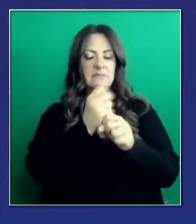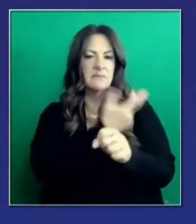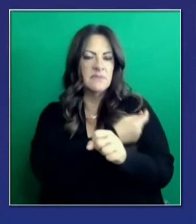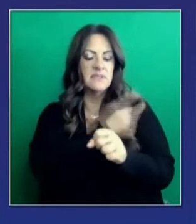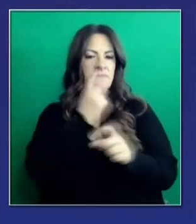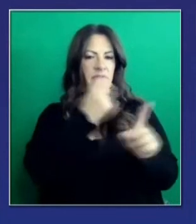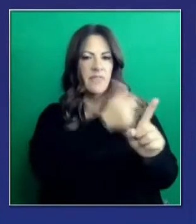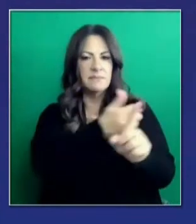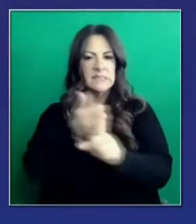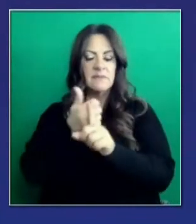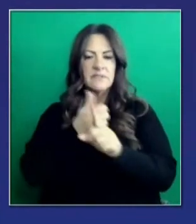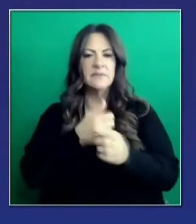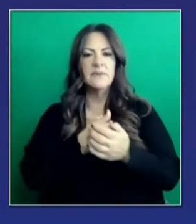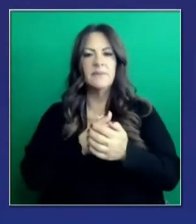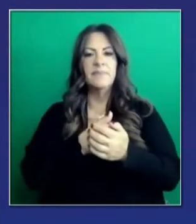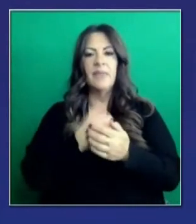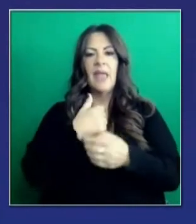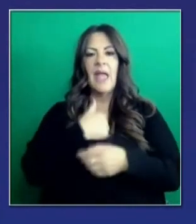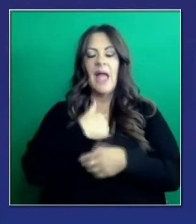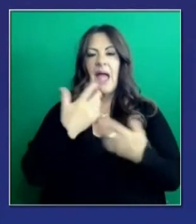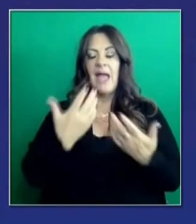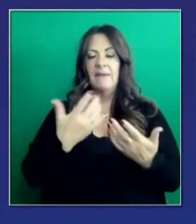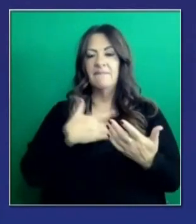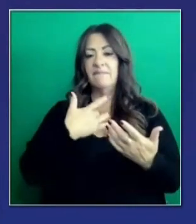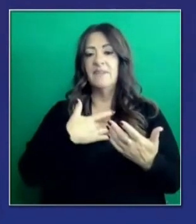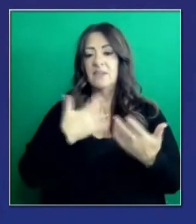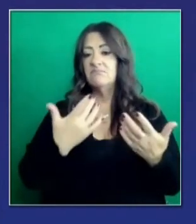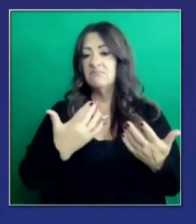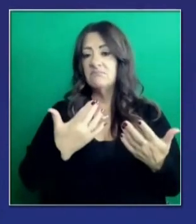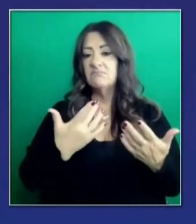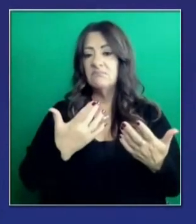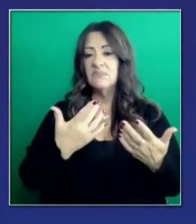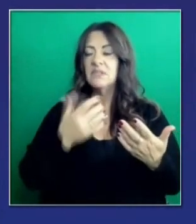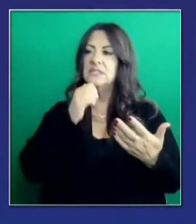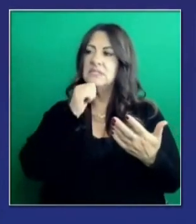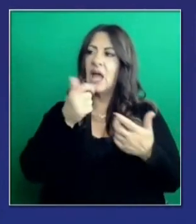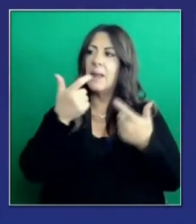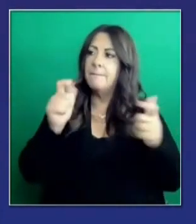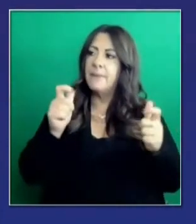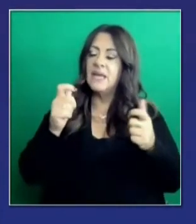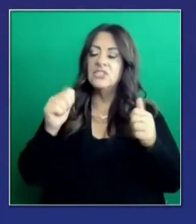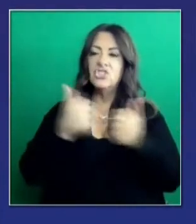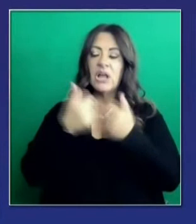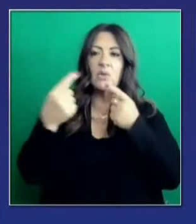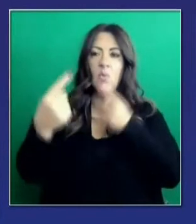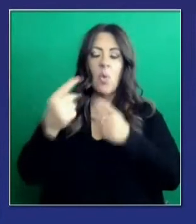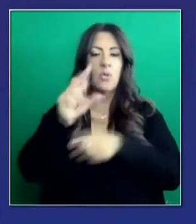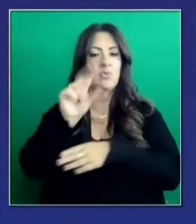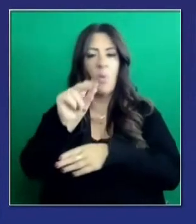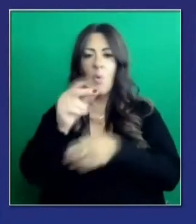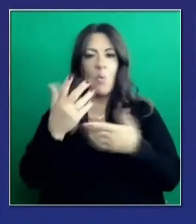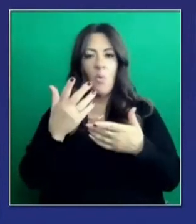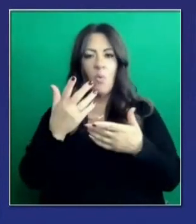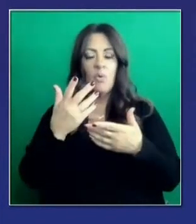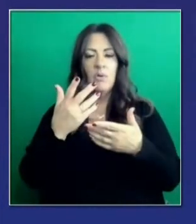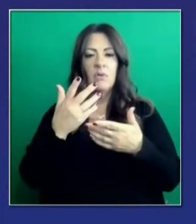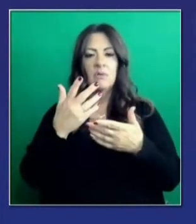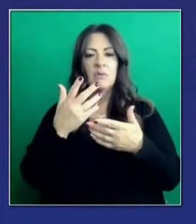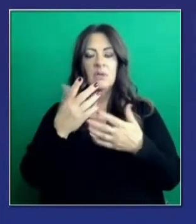I personally believe that's not a particularly challenging goal to meet, save one major caveat, and that's